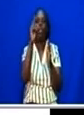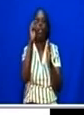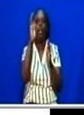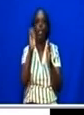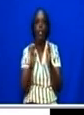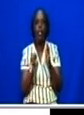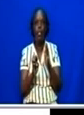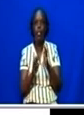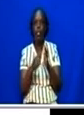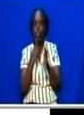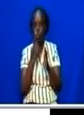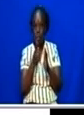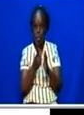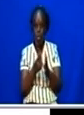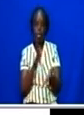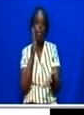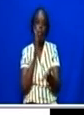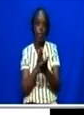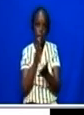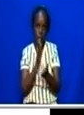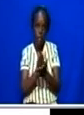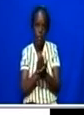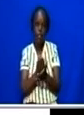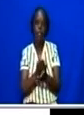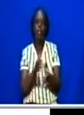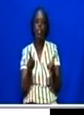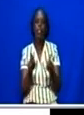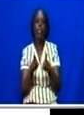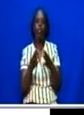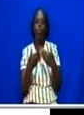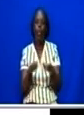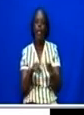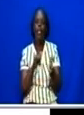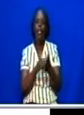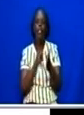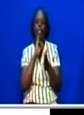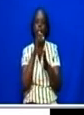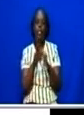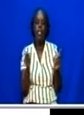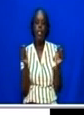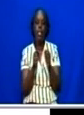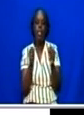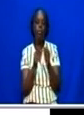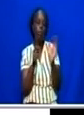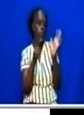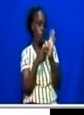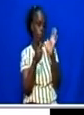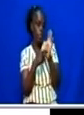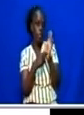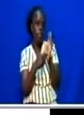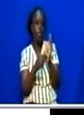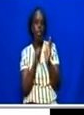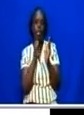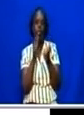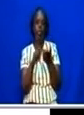to outline means mentioning the fact as it is precisely in point form. So we are not